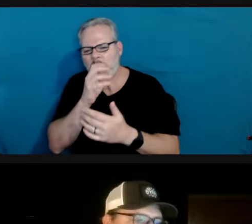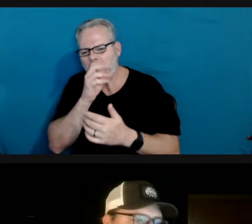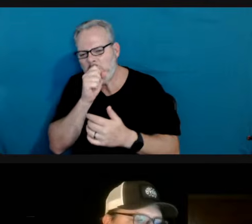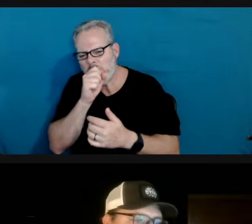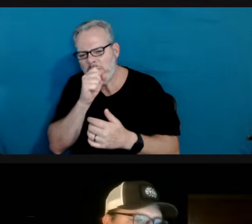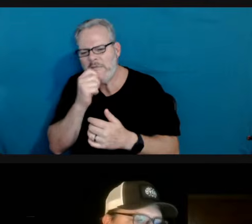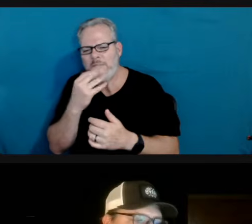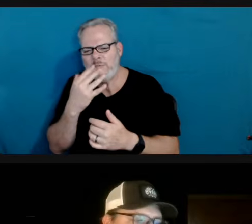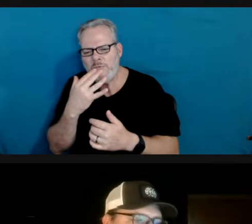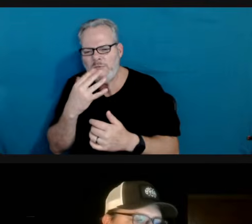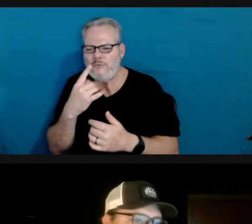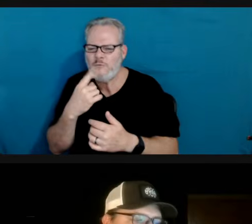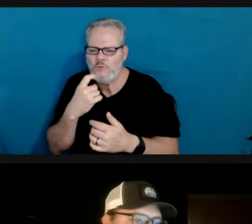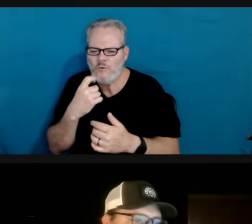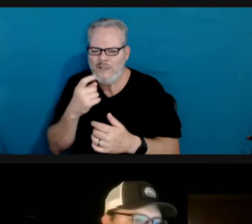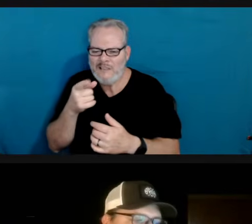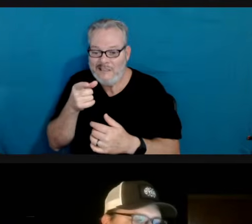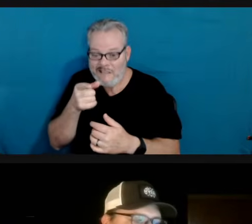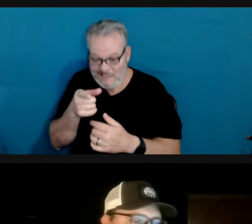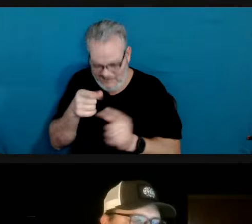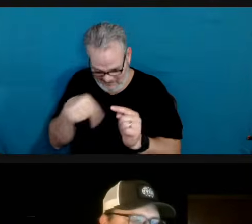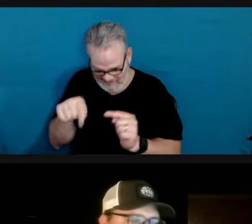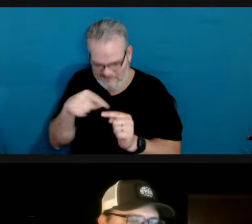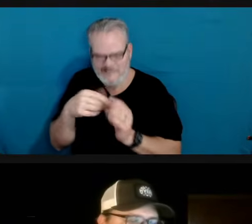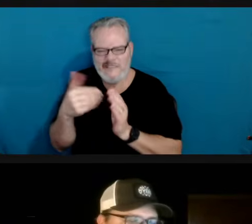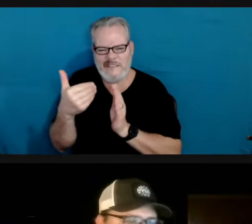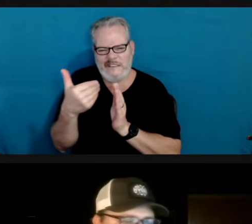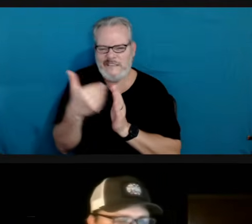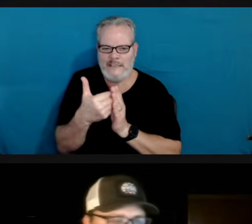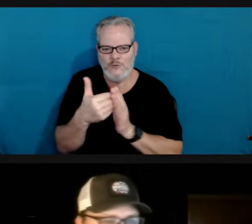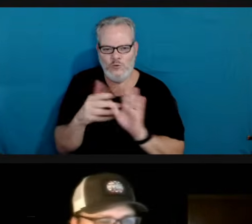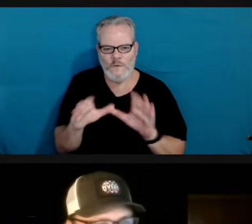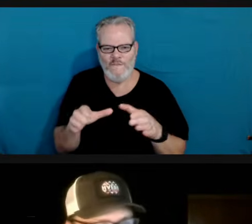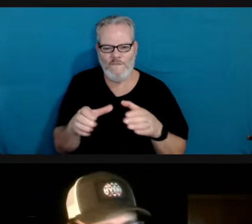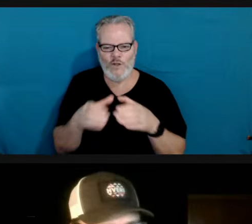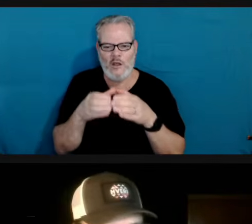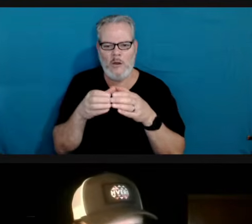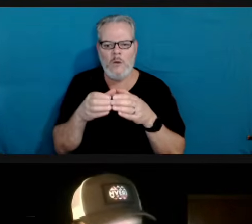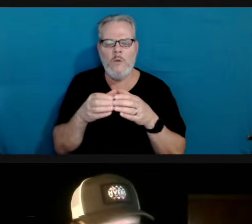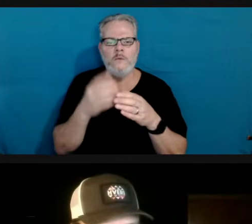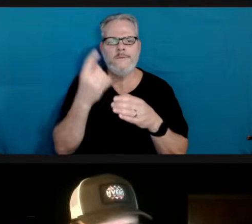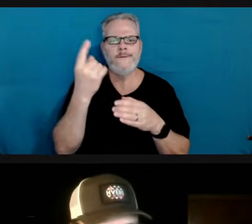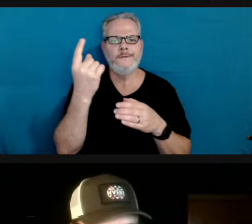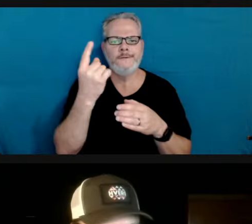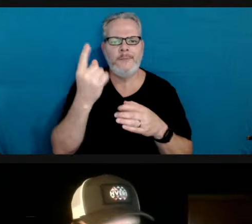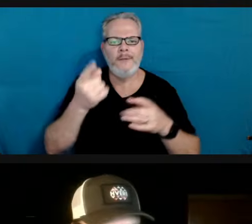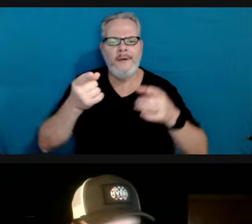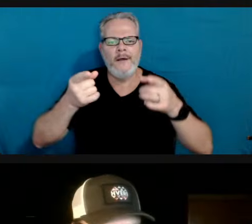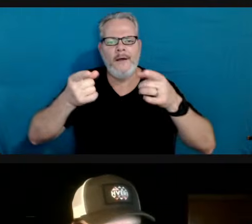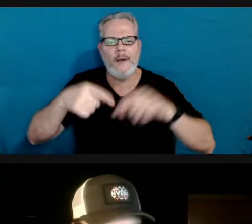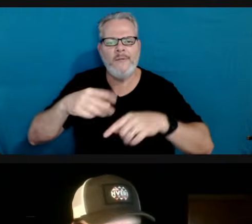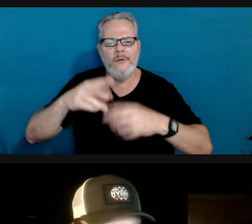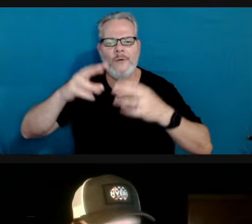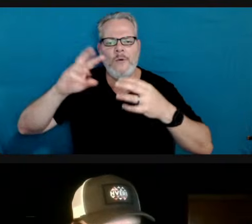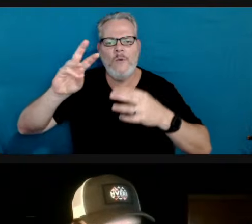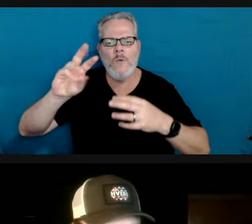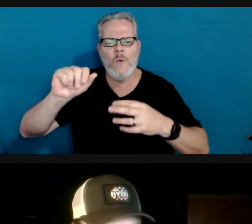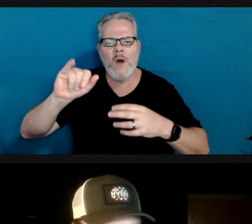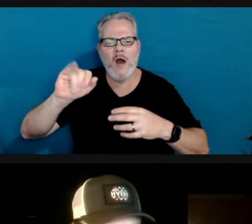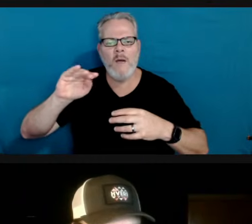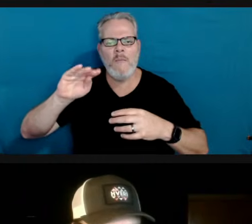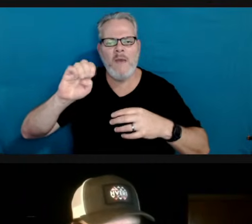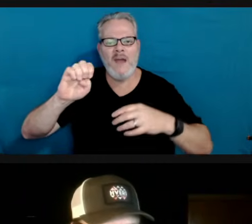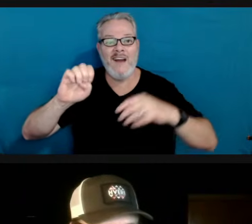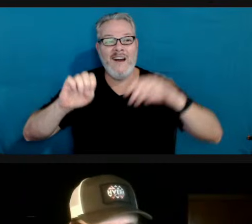significant, you'd say. It's really the spike right near Volcano today, and it looks like something's going on in Waimea. But given that we don't see much in between, I